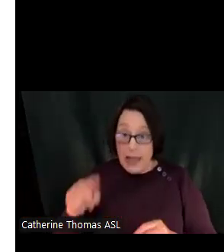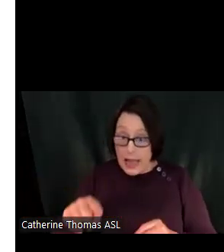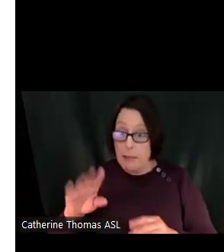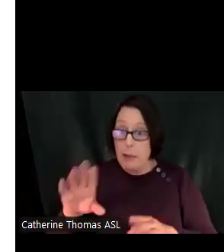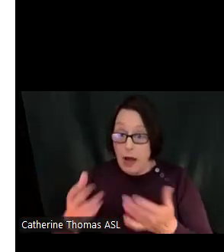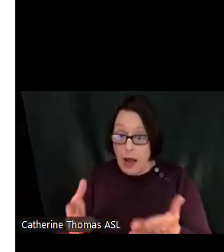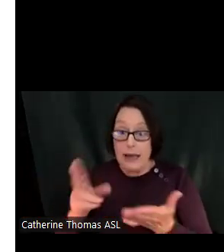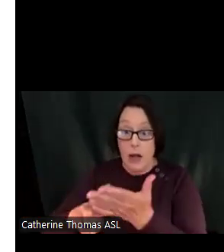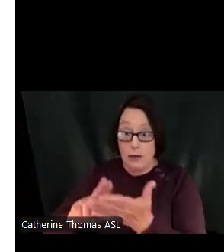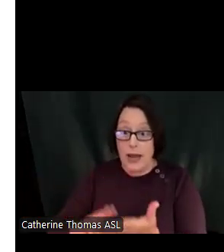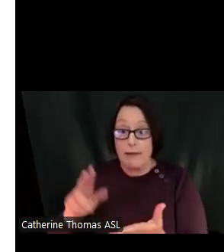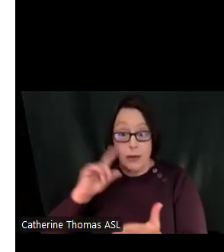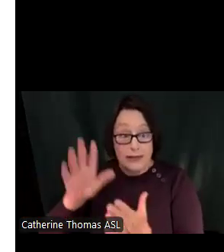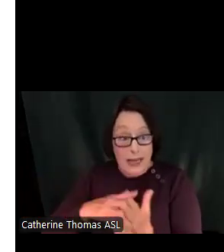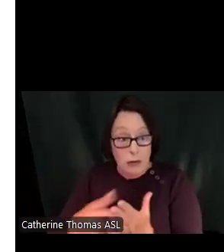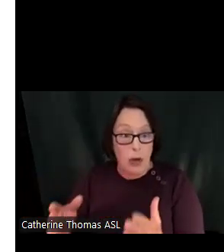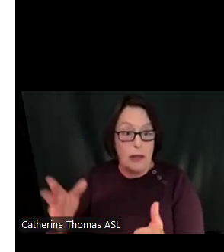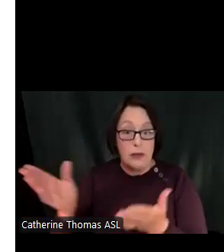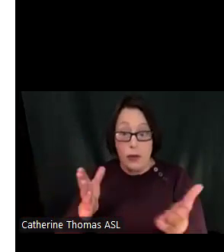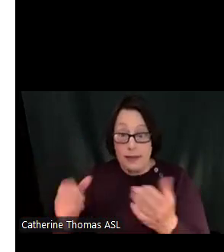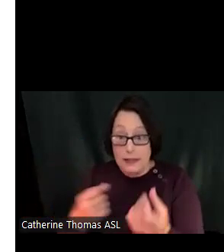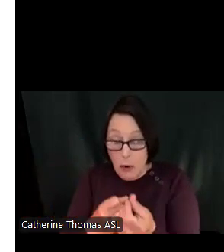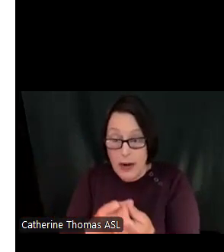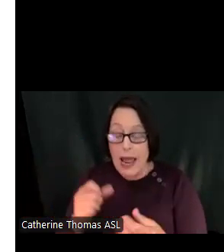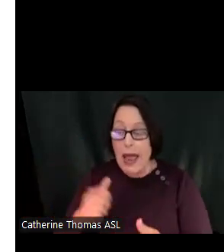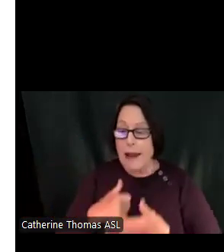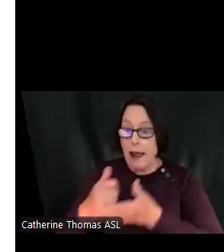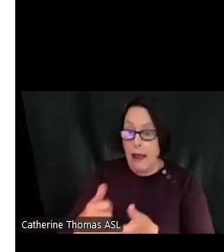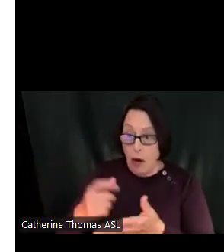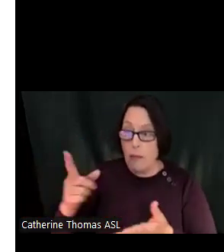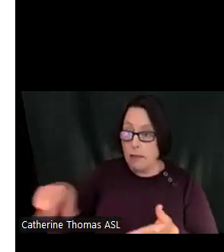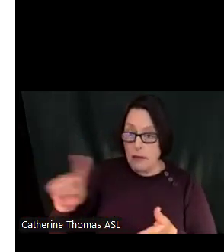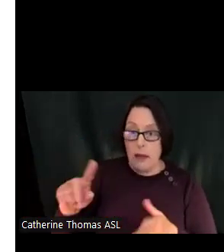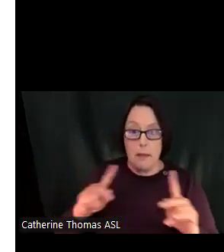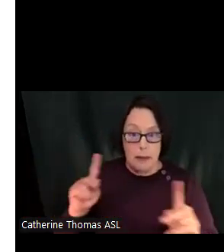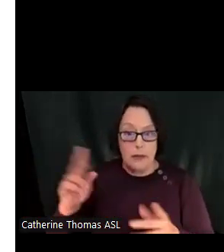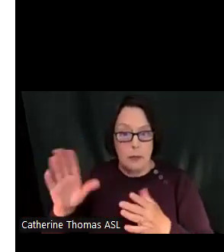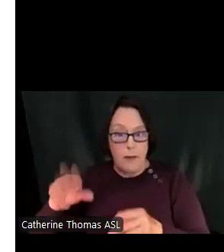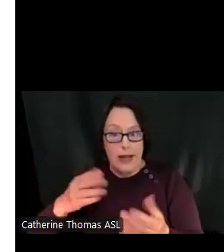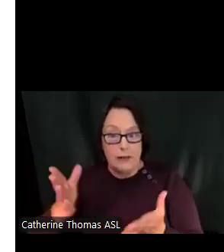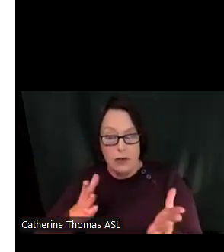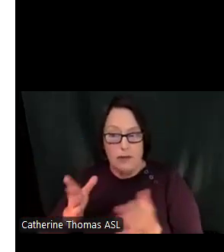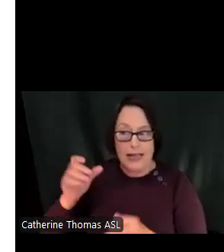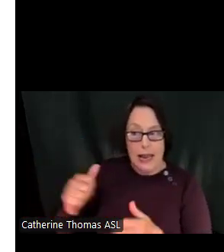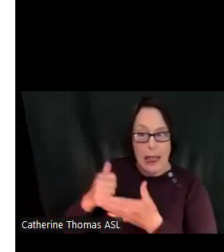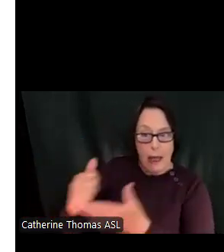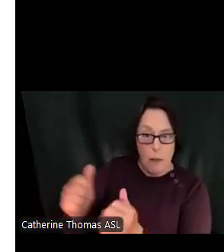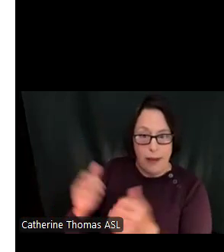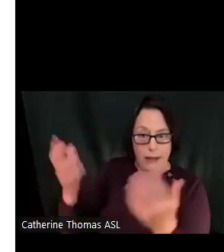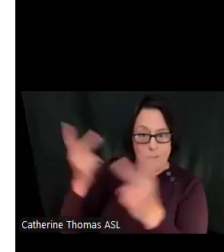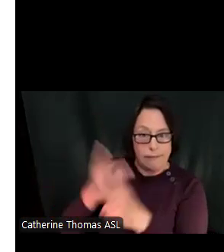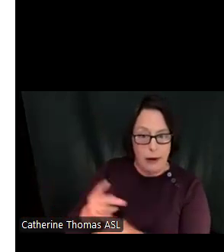and referral support and assist interpreters and providers in the scheduling process. Data is provided